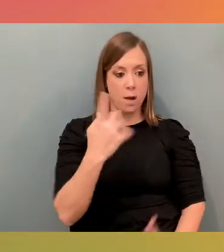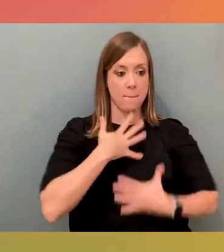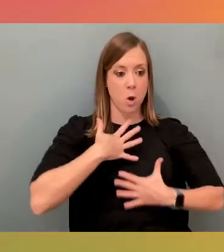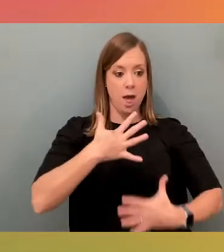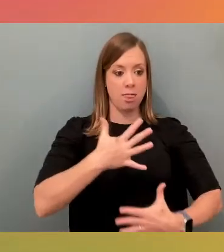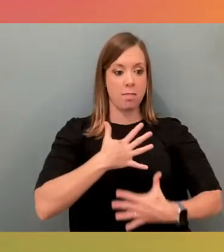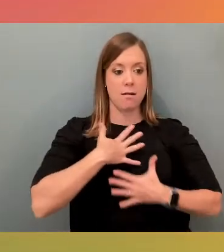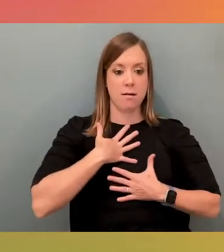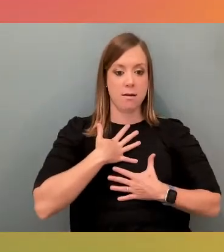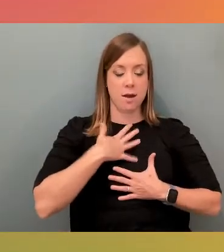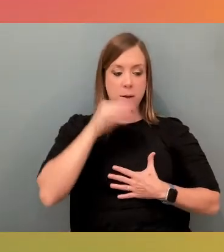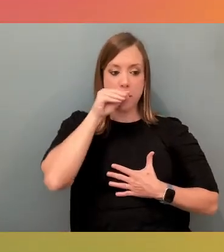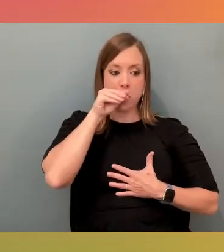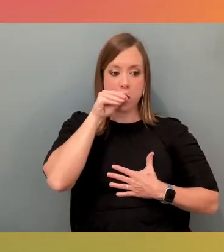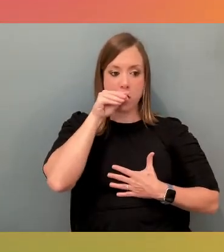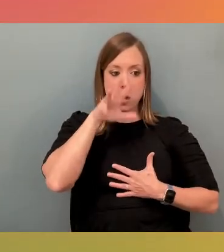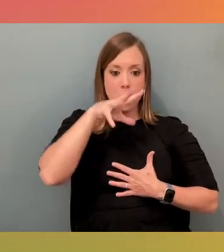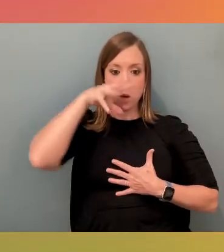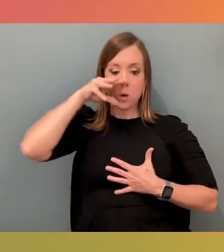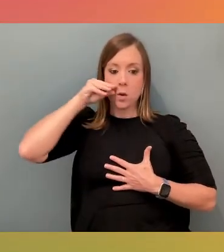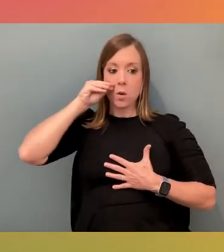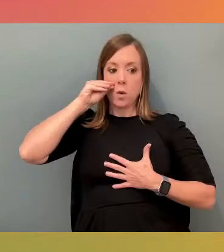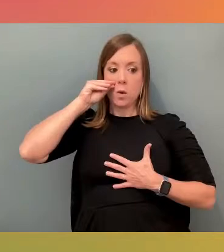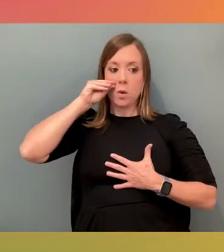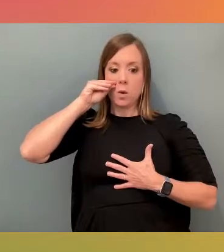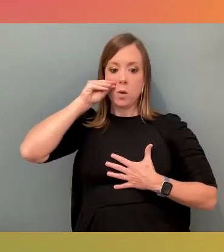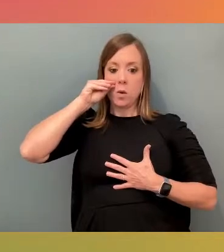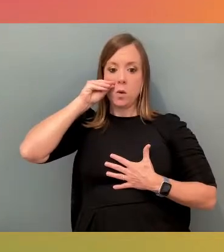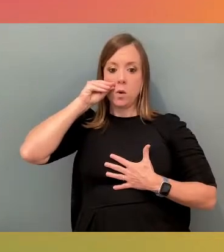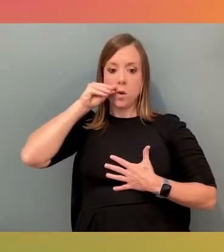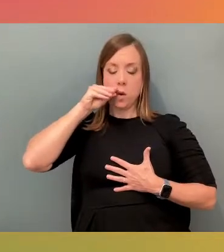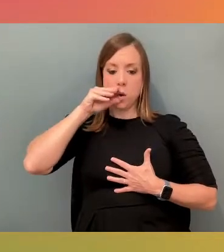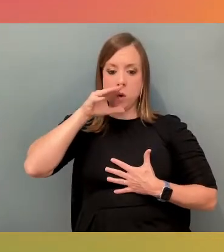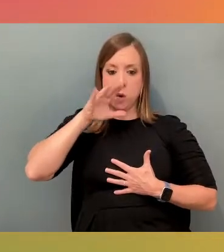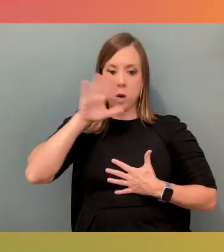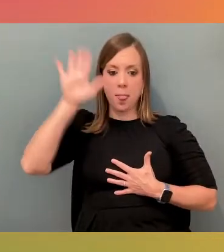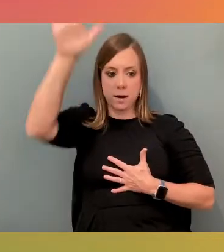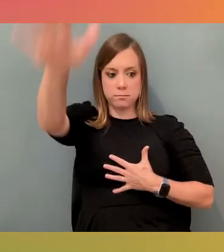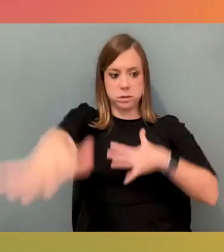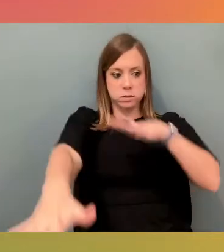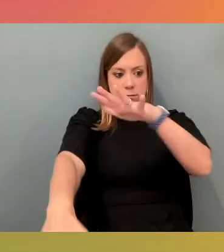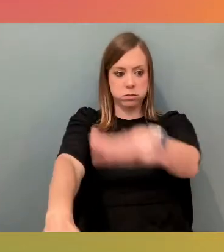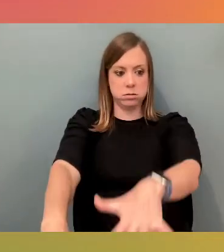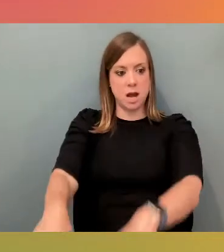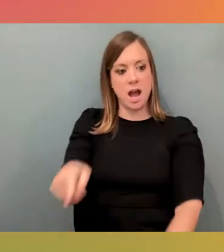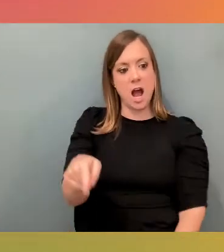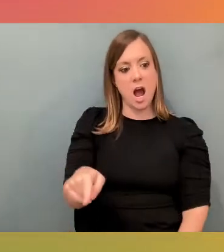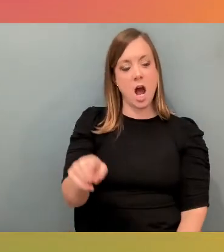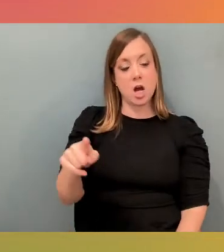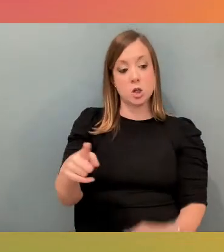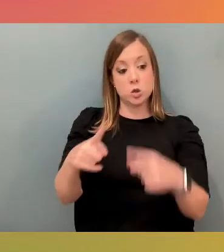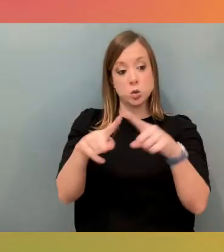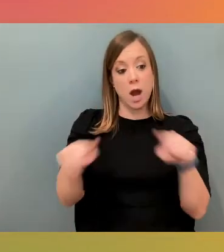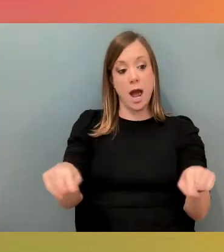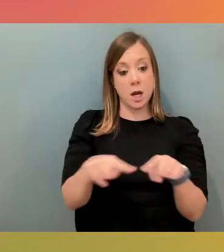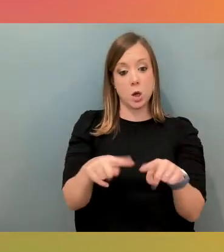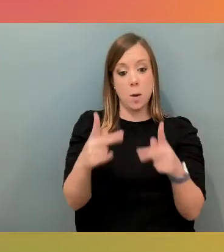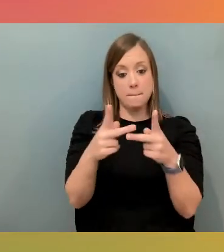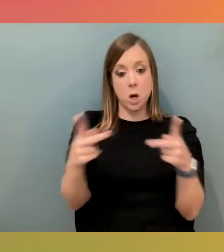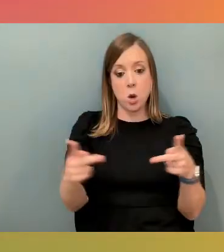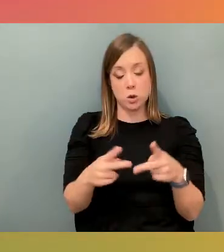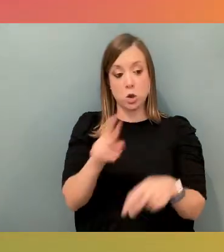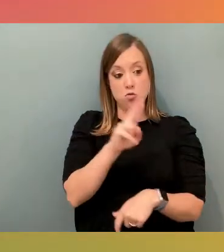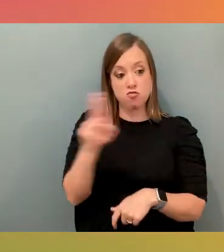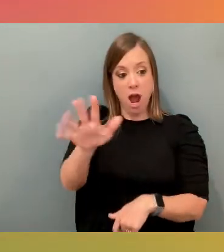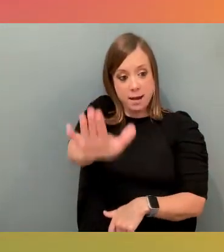Inhale, straighten your front leg, and exhale, make your way to Trikonasana, triangle pose. Just bring your right hand to rest on your